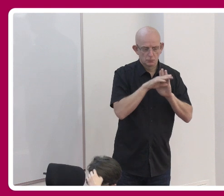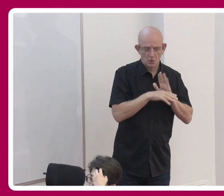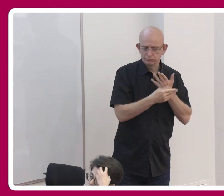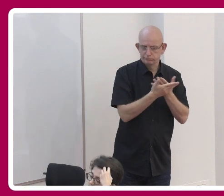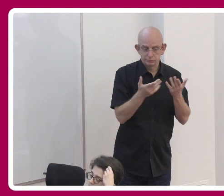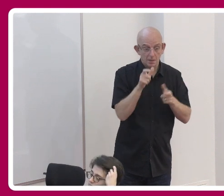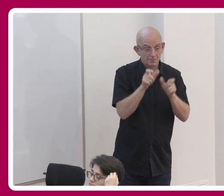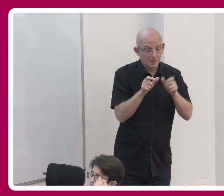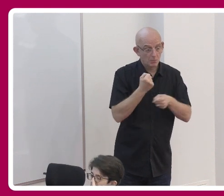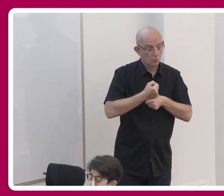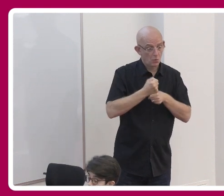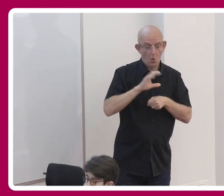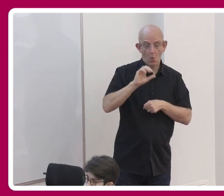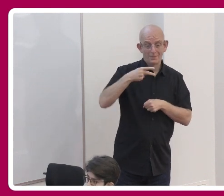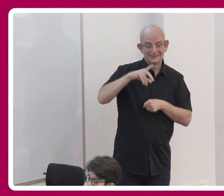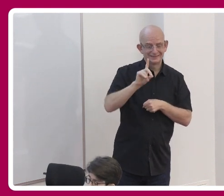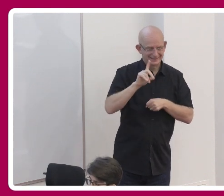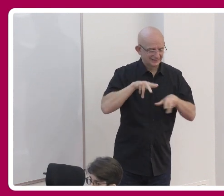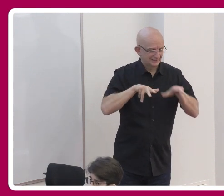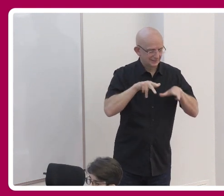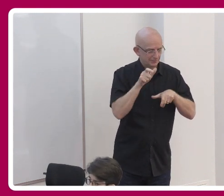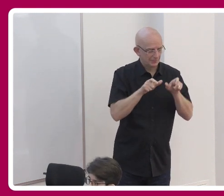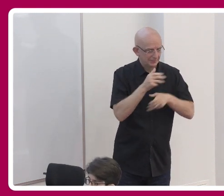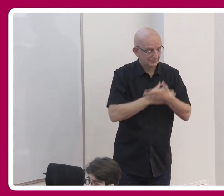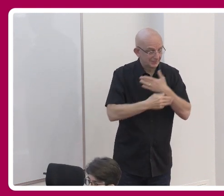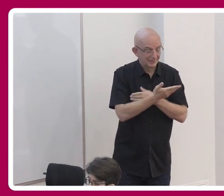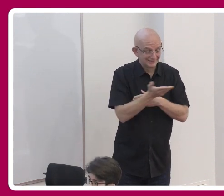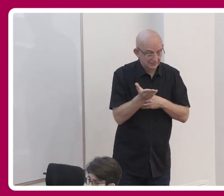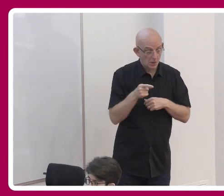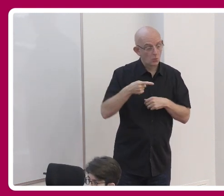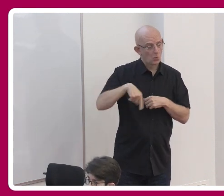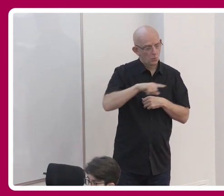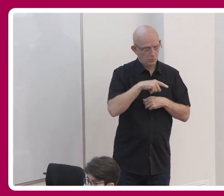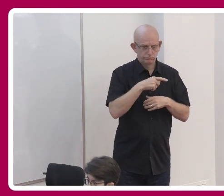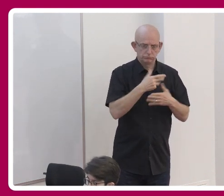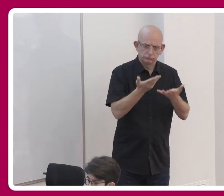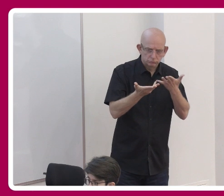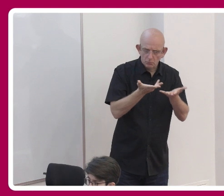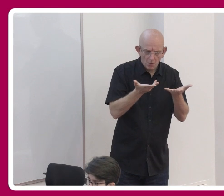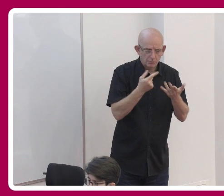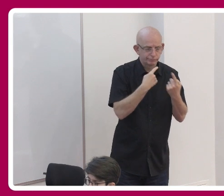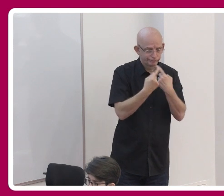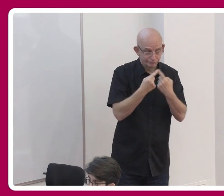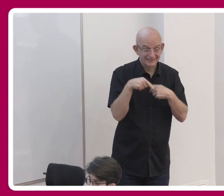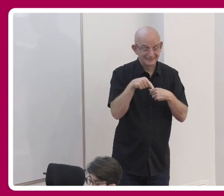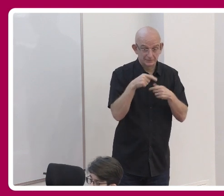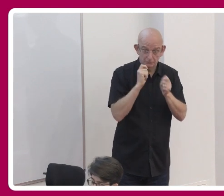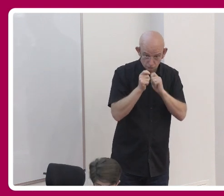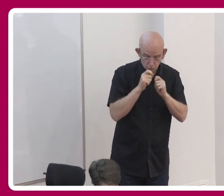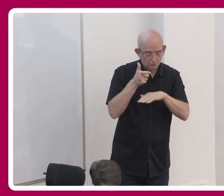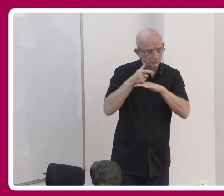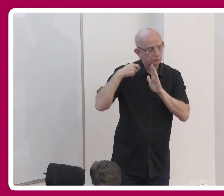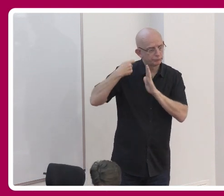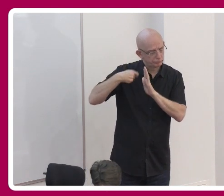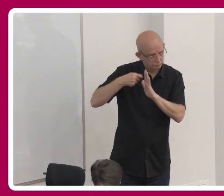we documented, so it will be useful to show an image, and I will show that in the next slide, and maybe